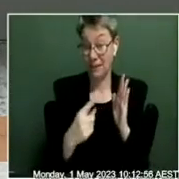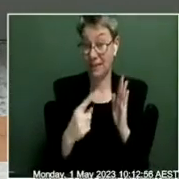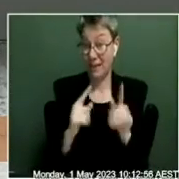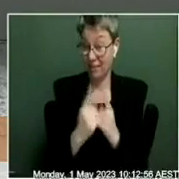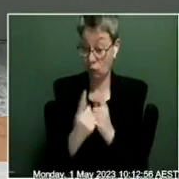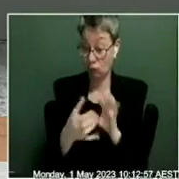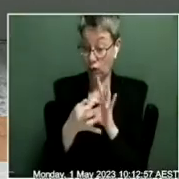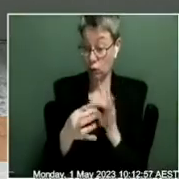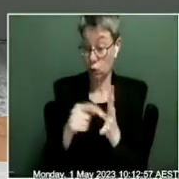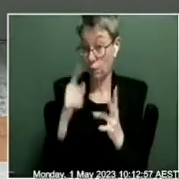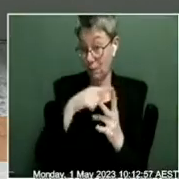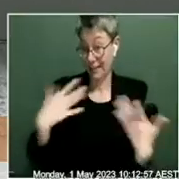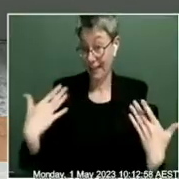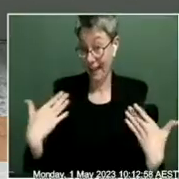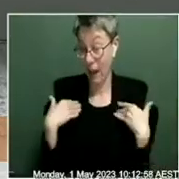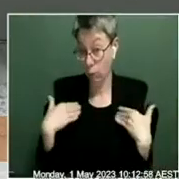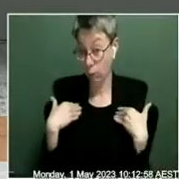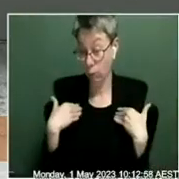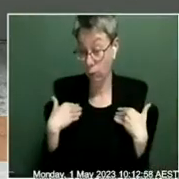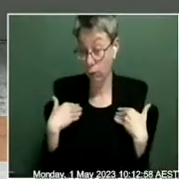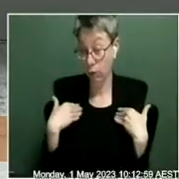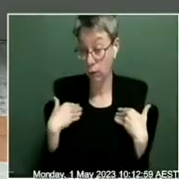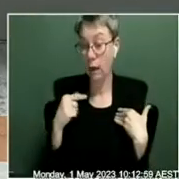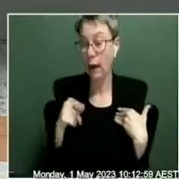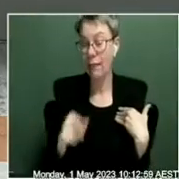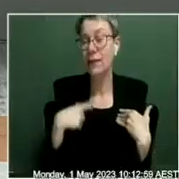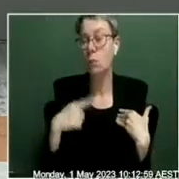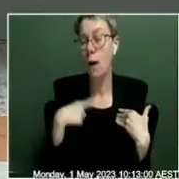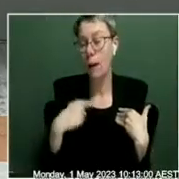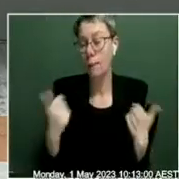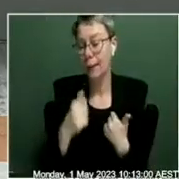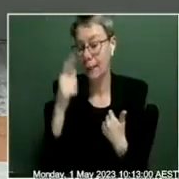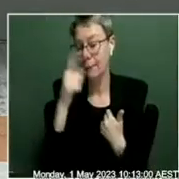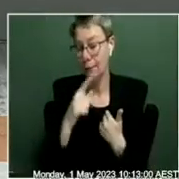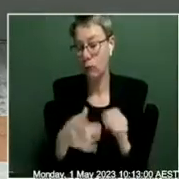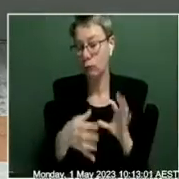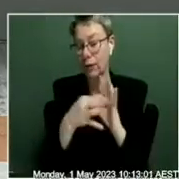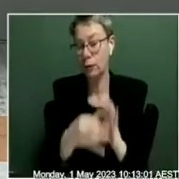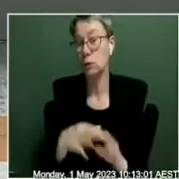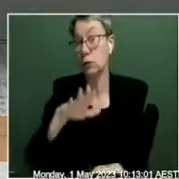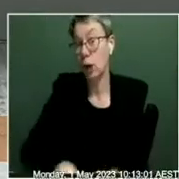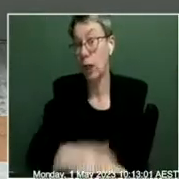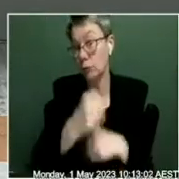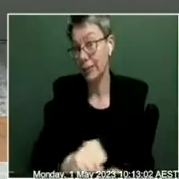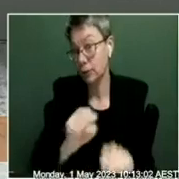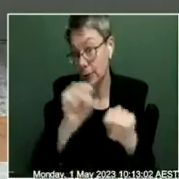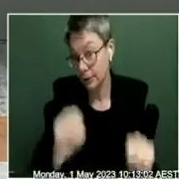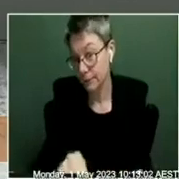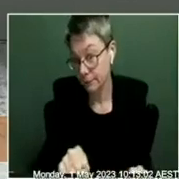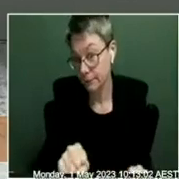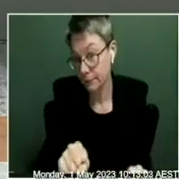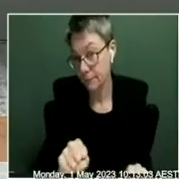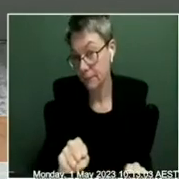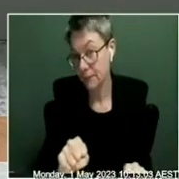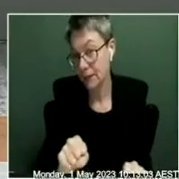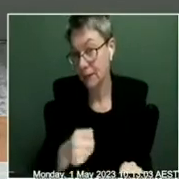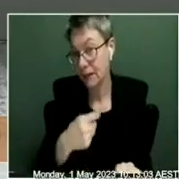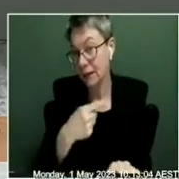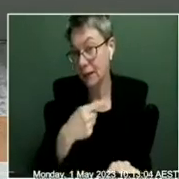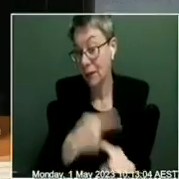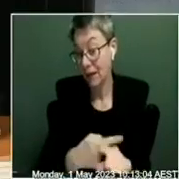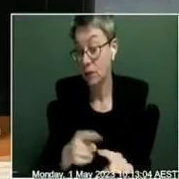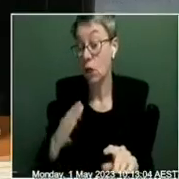involvement with child protection itself negatively impacts on the health of families. Is that the department's position? It